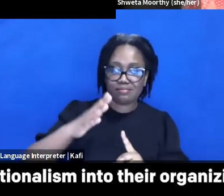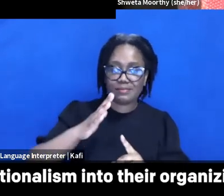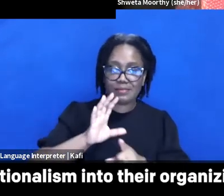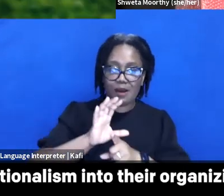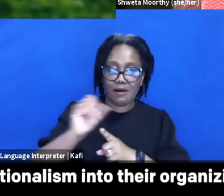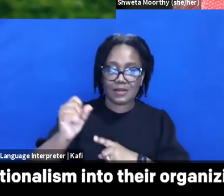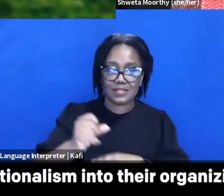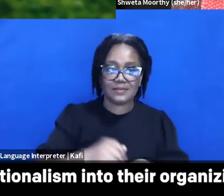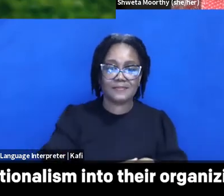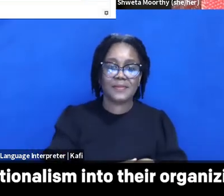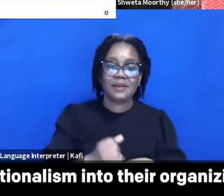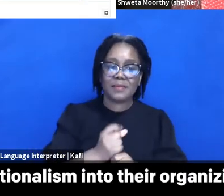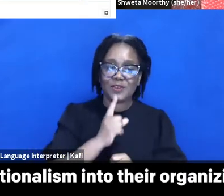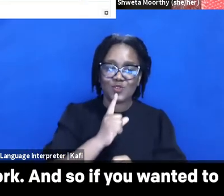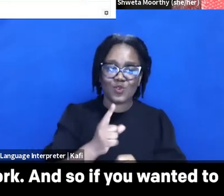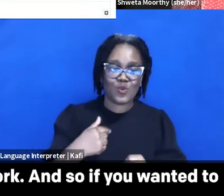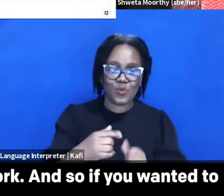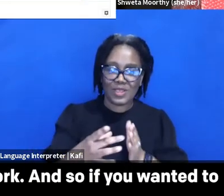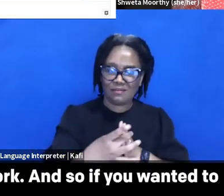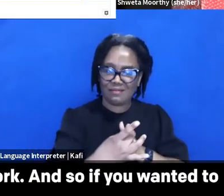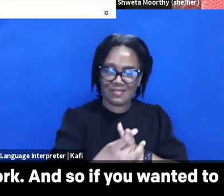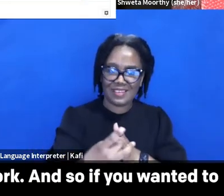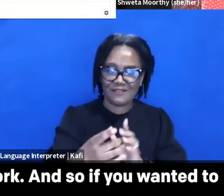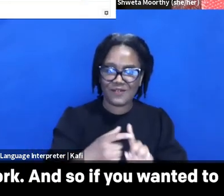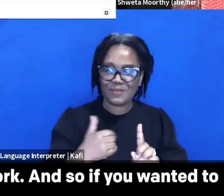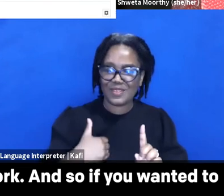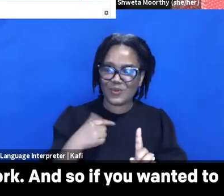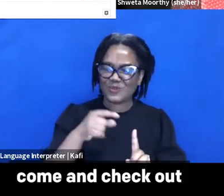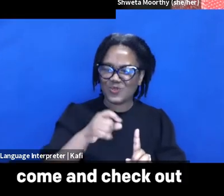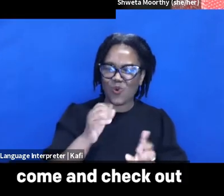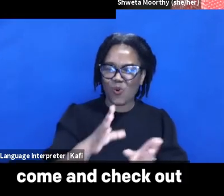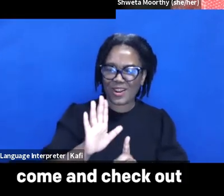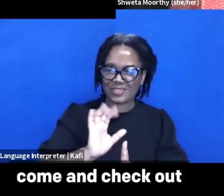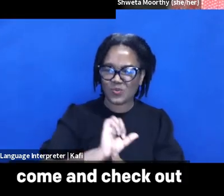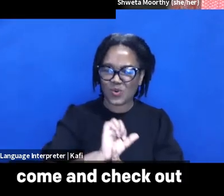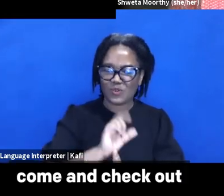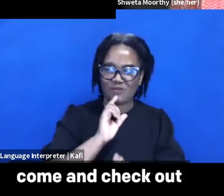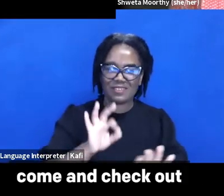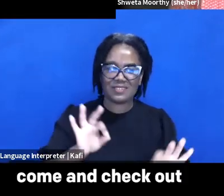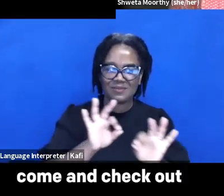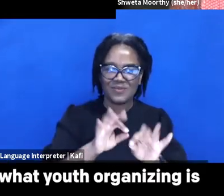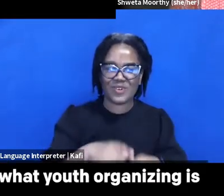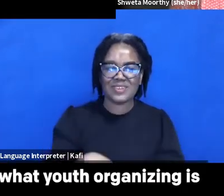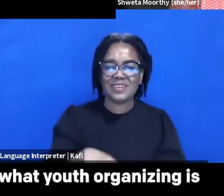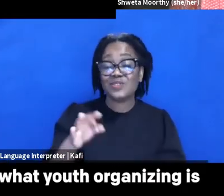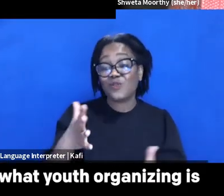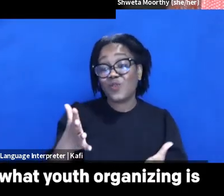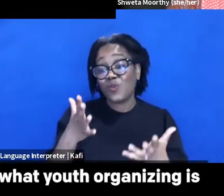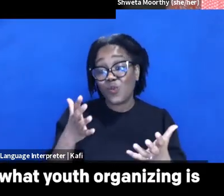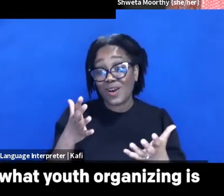US exceptionalism into their organizing work. And so if you wanted to come and check out what